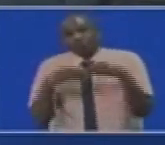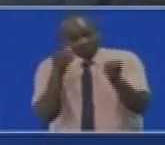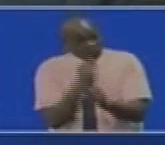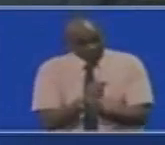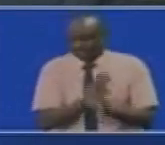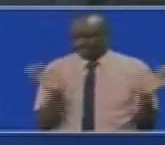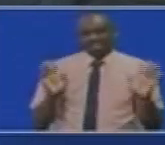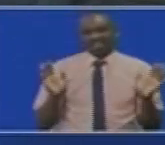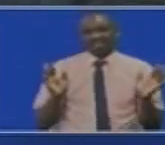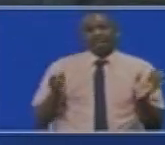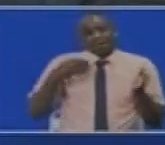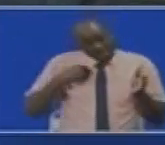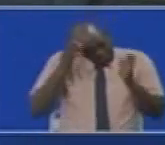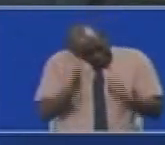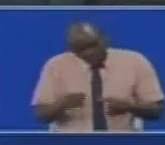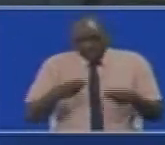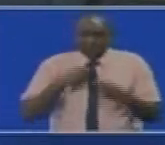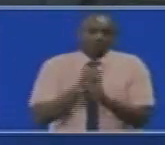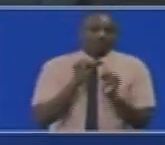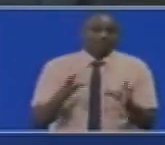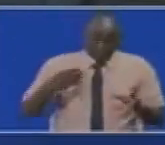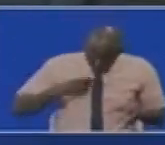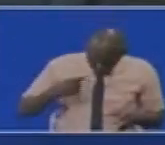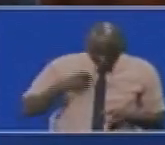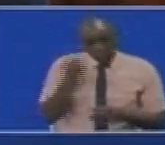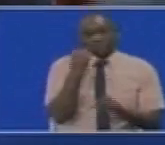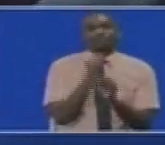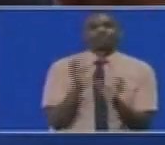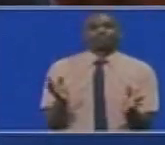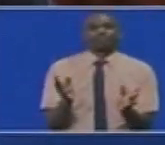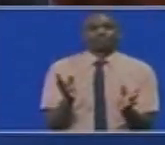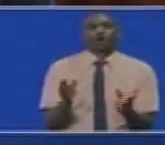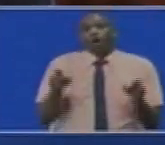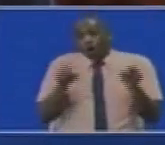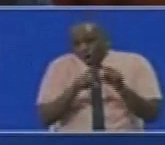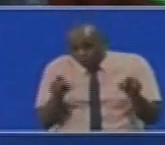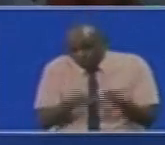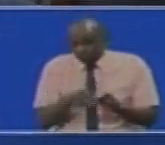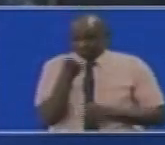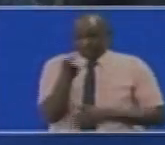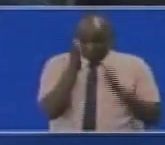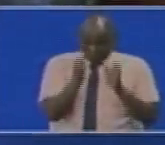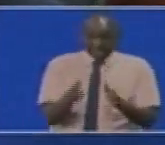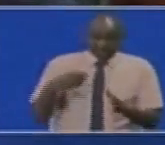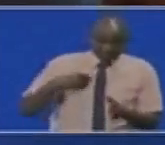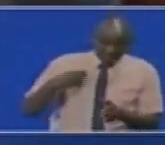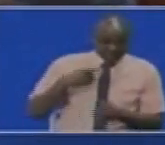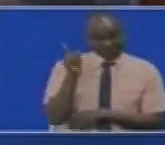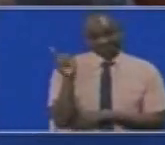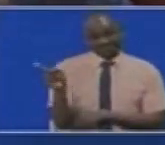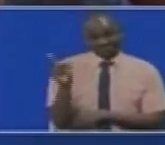So there's no godfather, this is just purely a matter of career growth. Kadhalika mwanauchumi na msomi wa siasa Roslyn